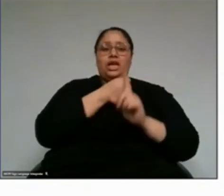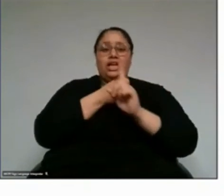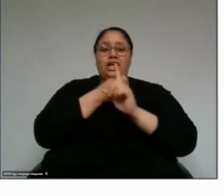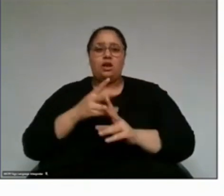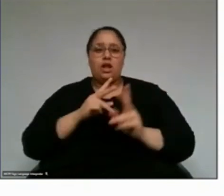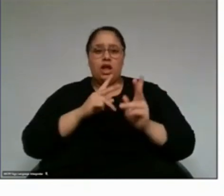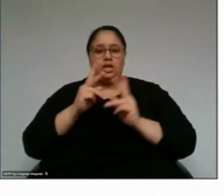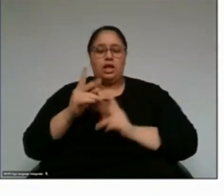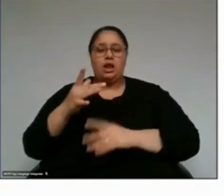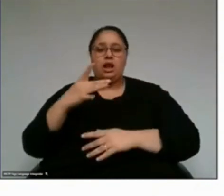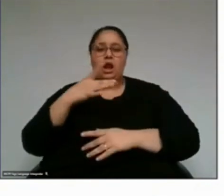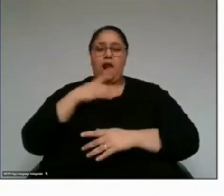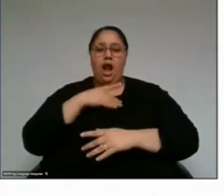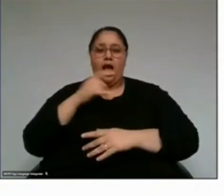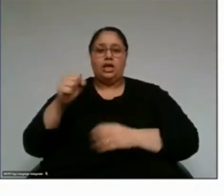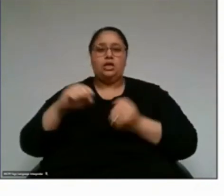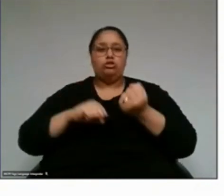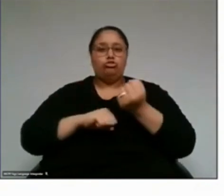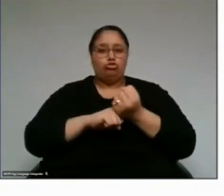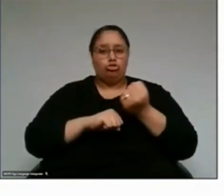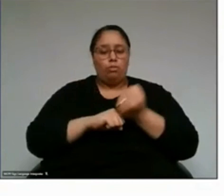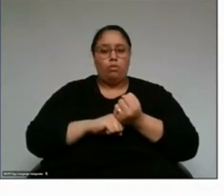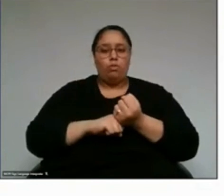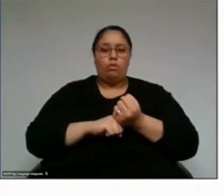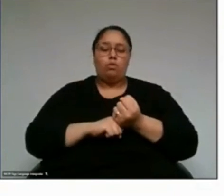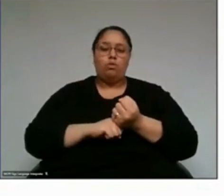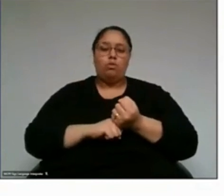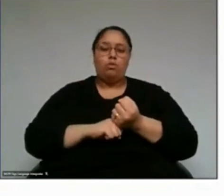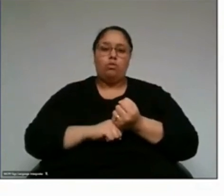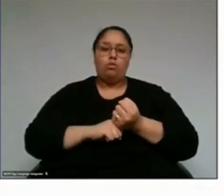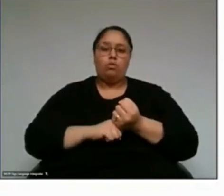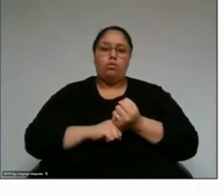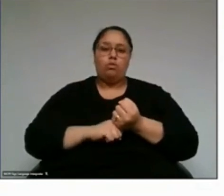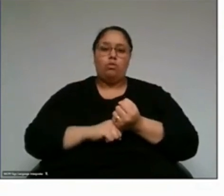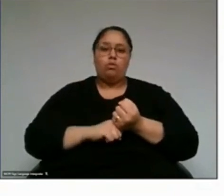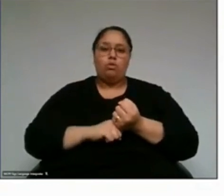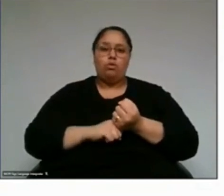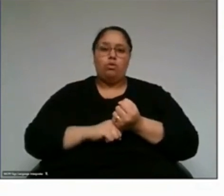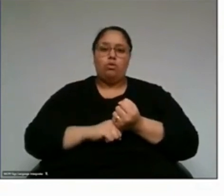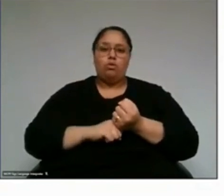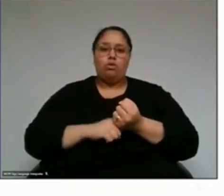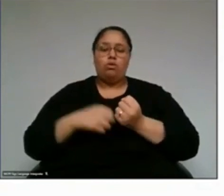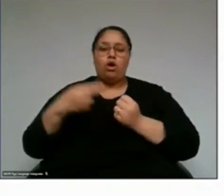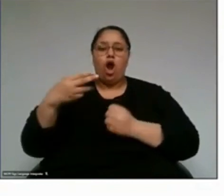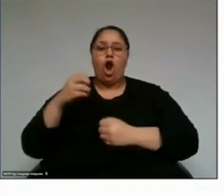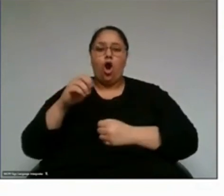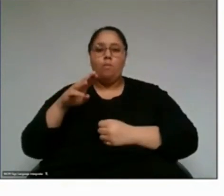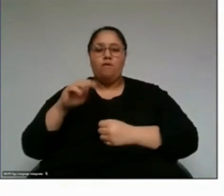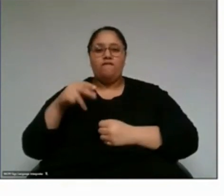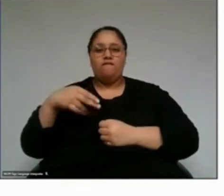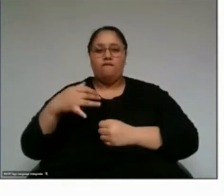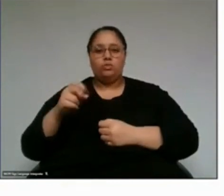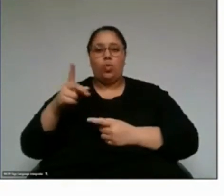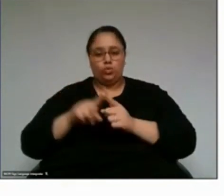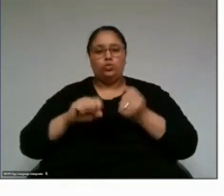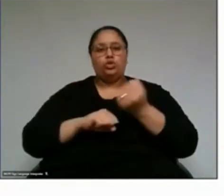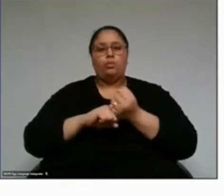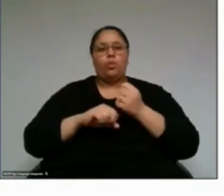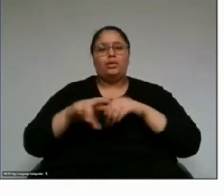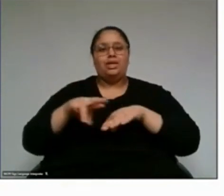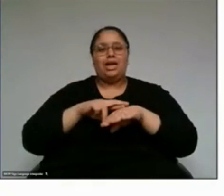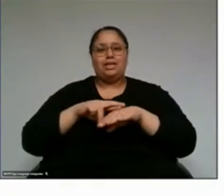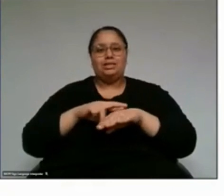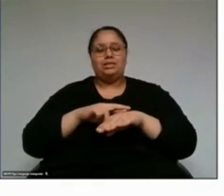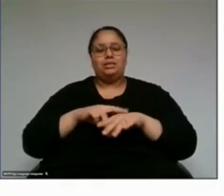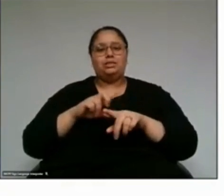again, like he has supported the homophobes, he's now also supporting the racist apartheid state